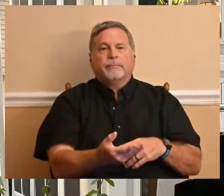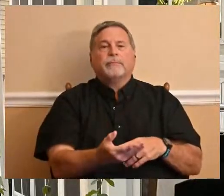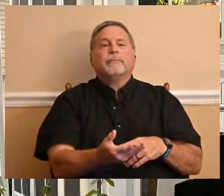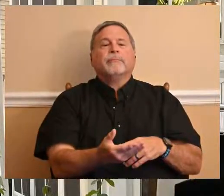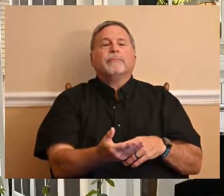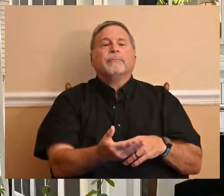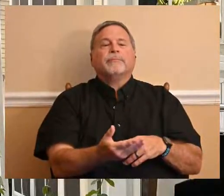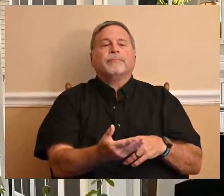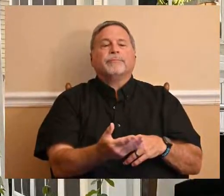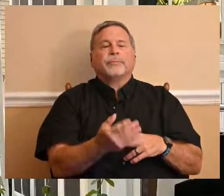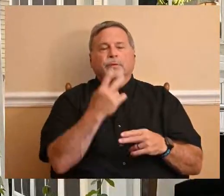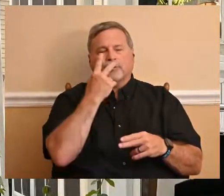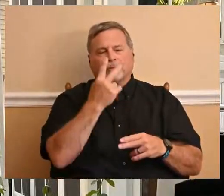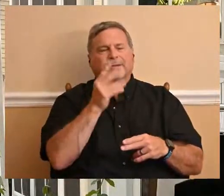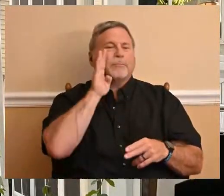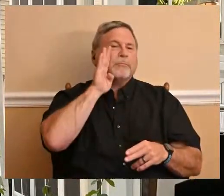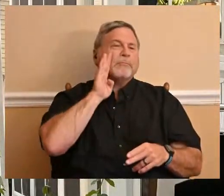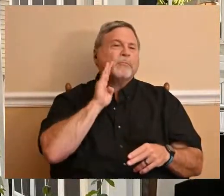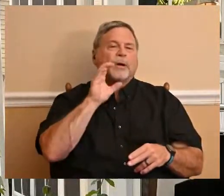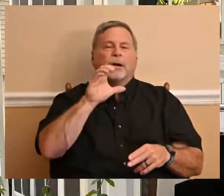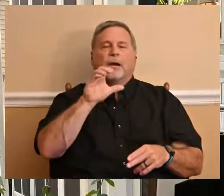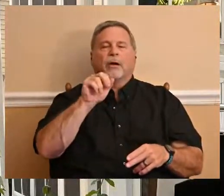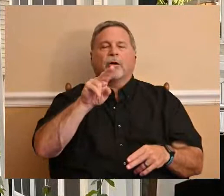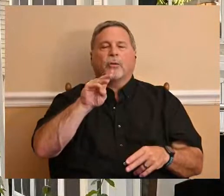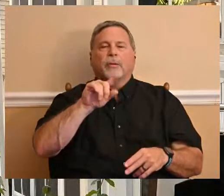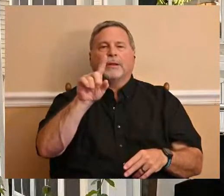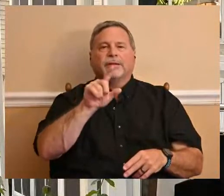you're going to get some caramelization on it.